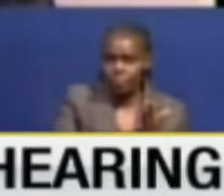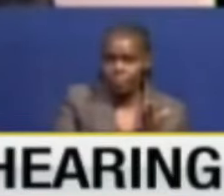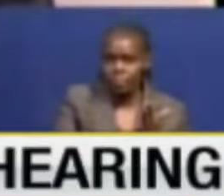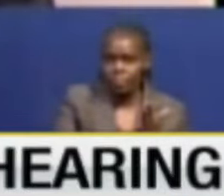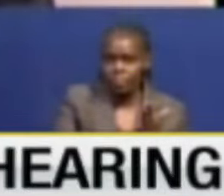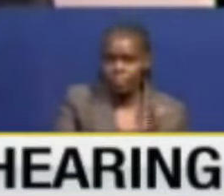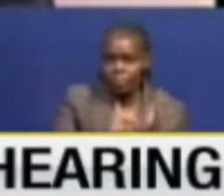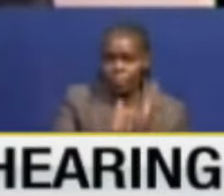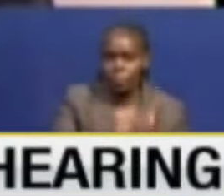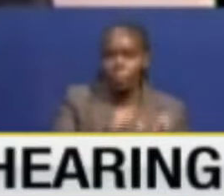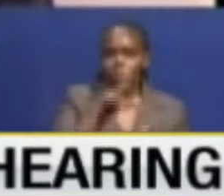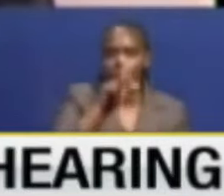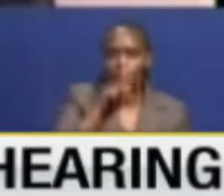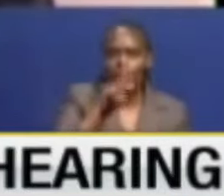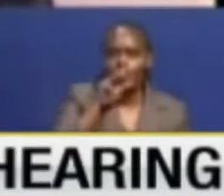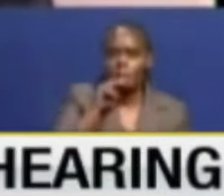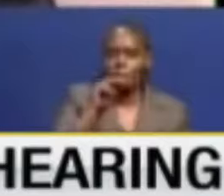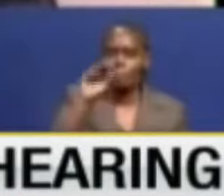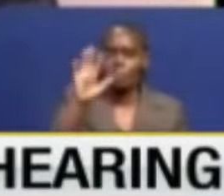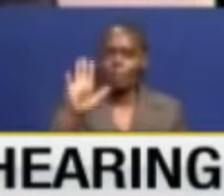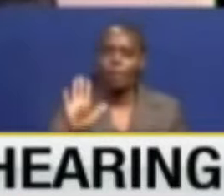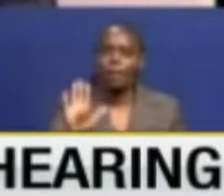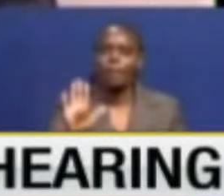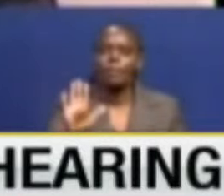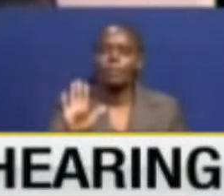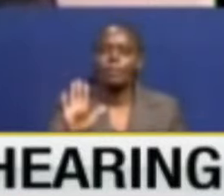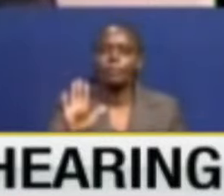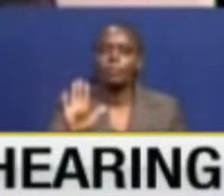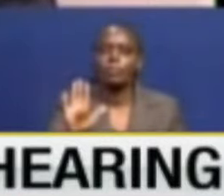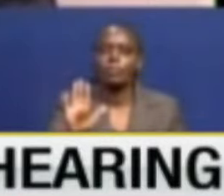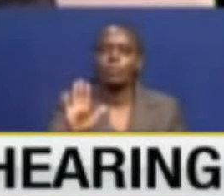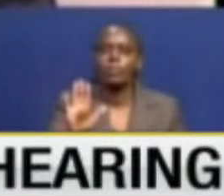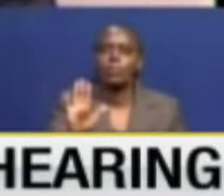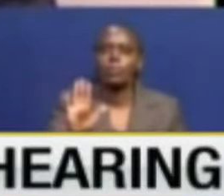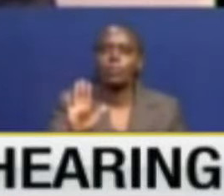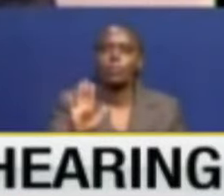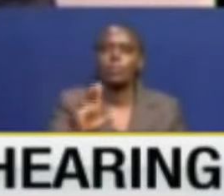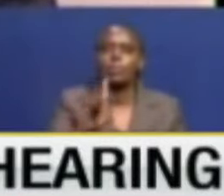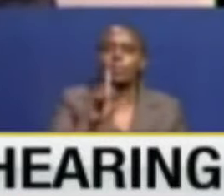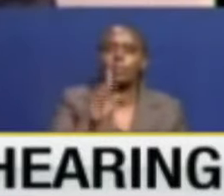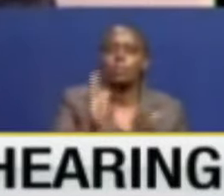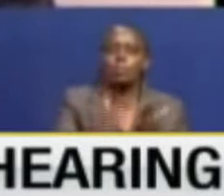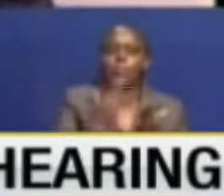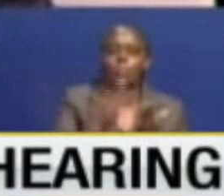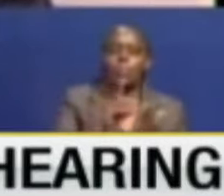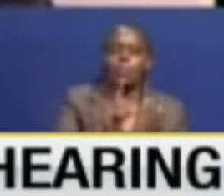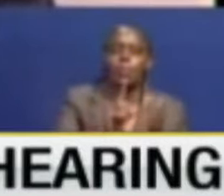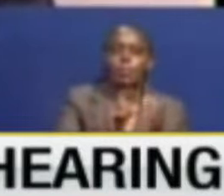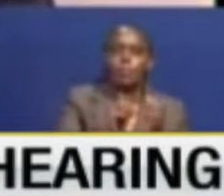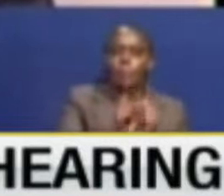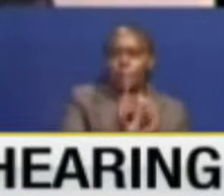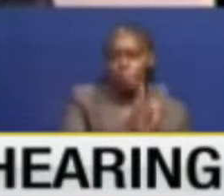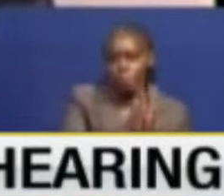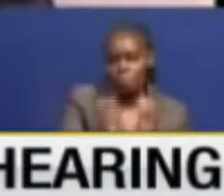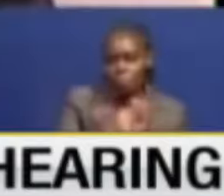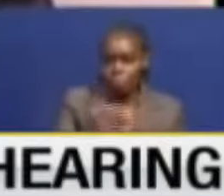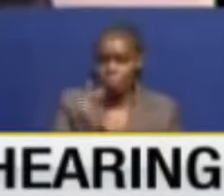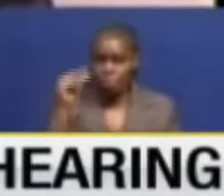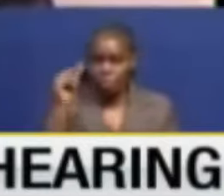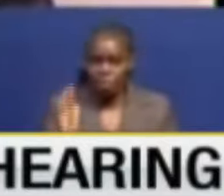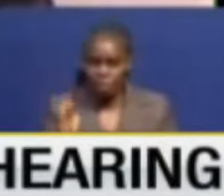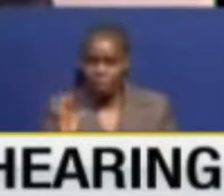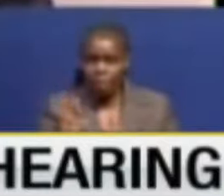as KM5, appearing on page 11 to 12 of the